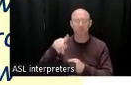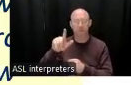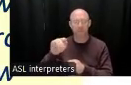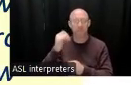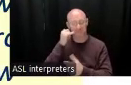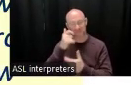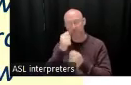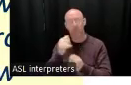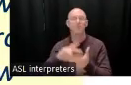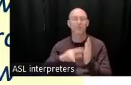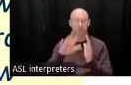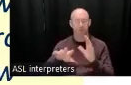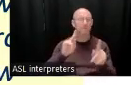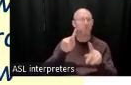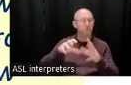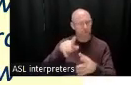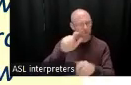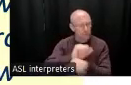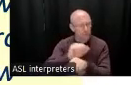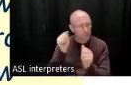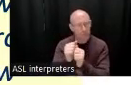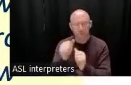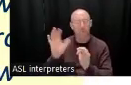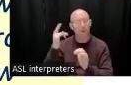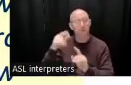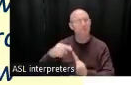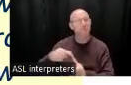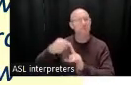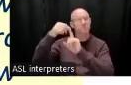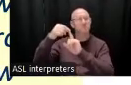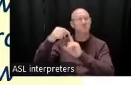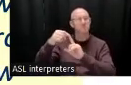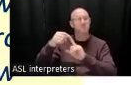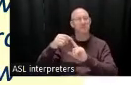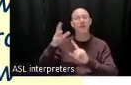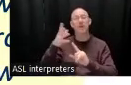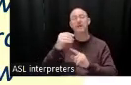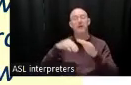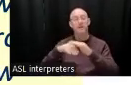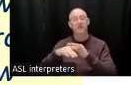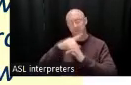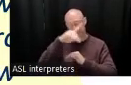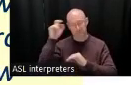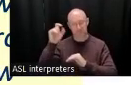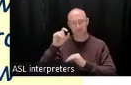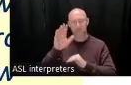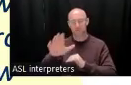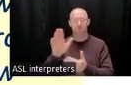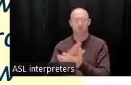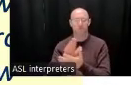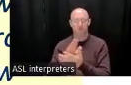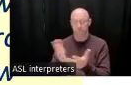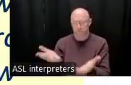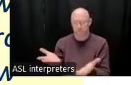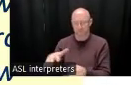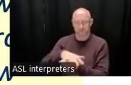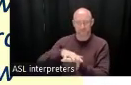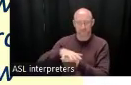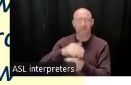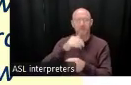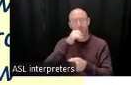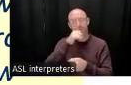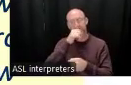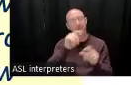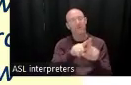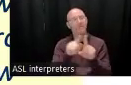unique about the populations that you can reach and access because of where your institution is located? And they also are interested